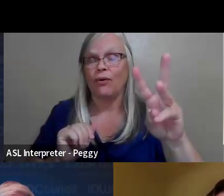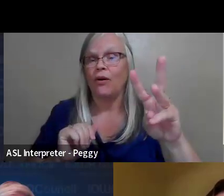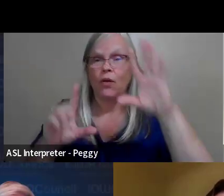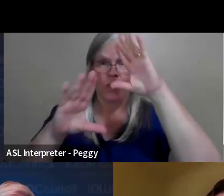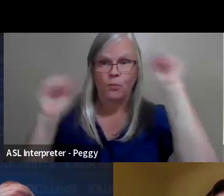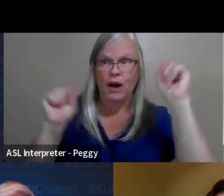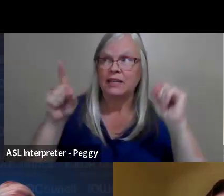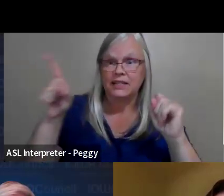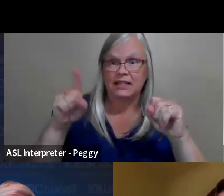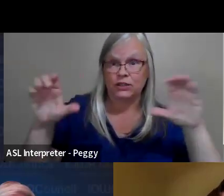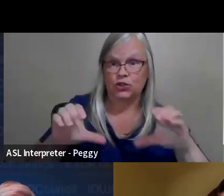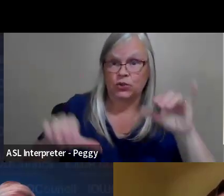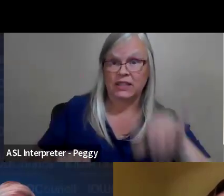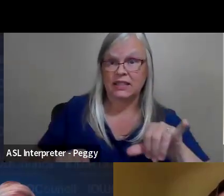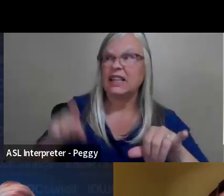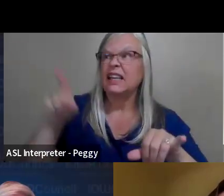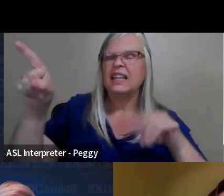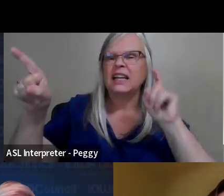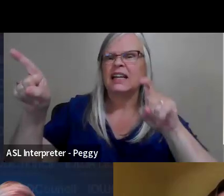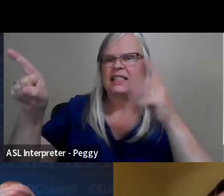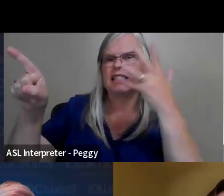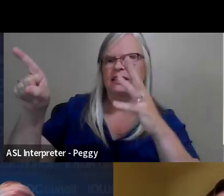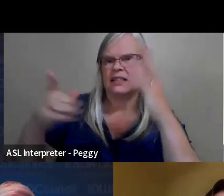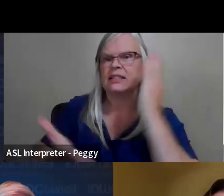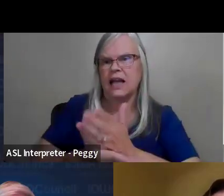president is doing this thing and he needs to stop.